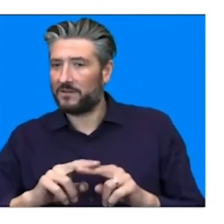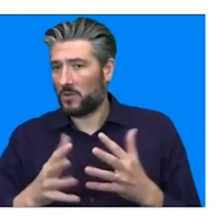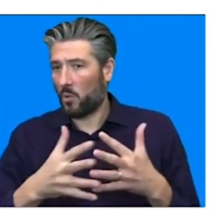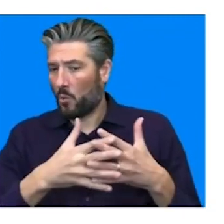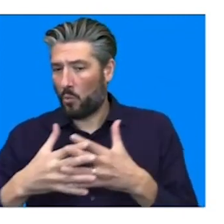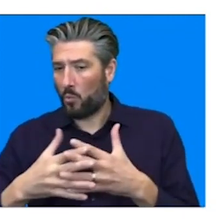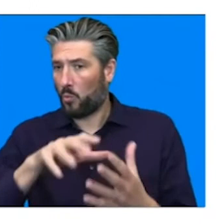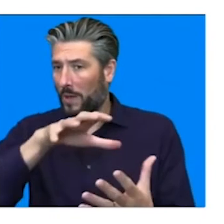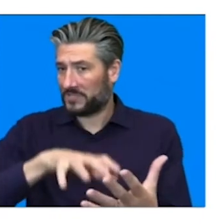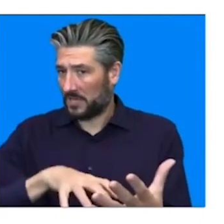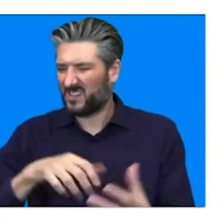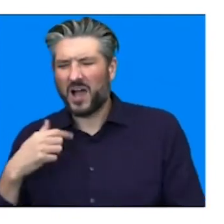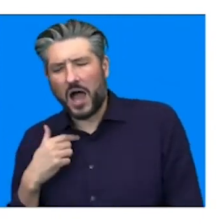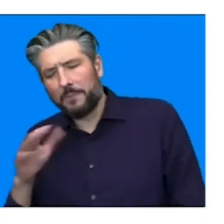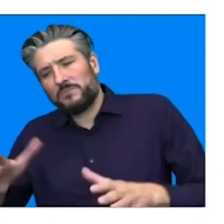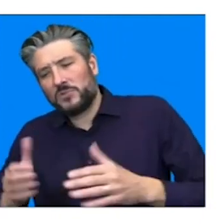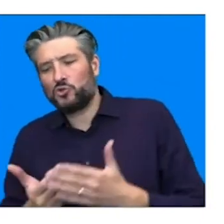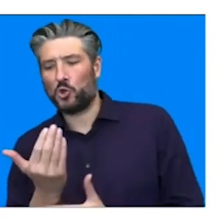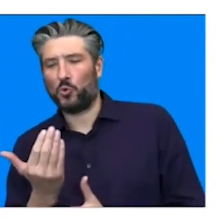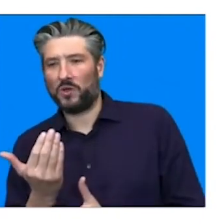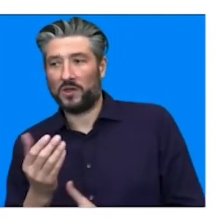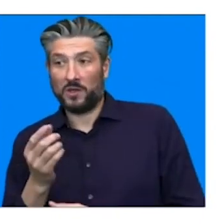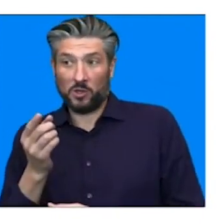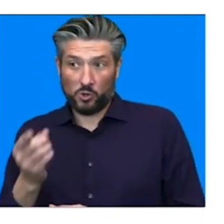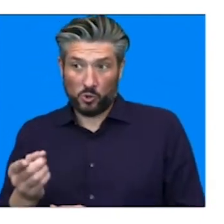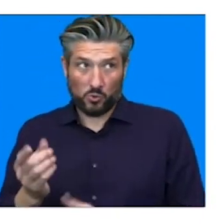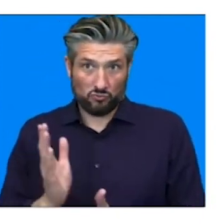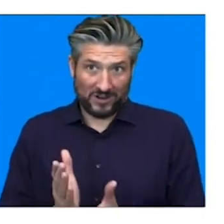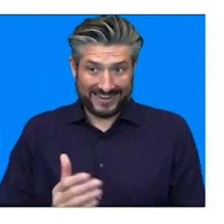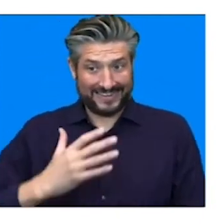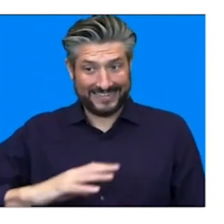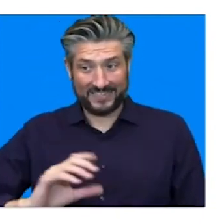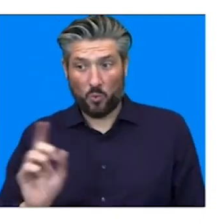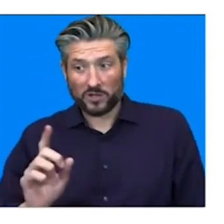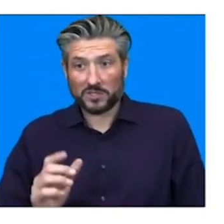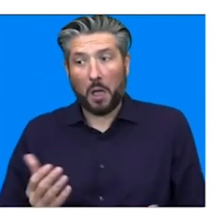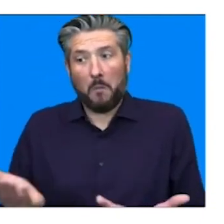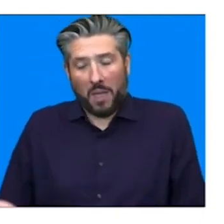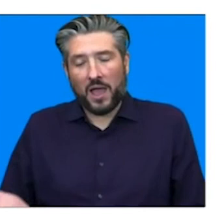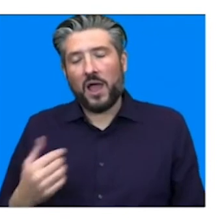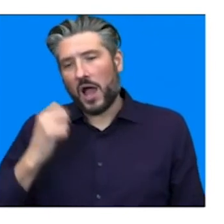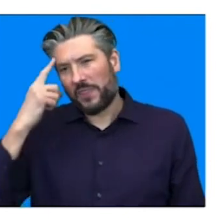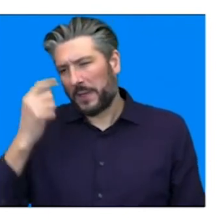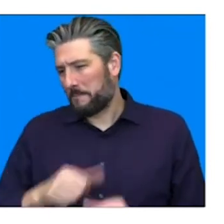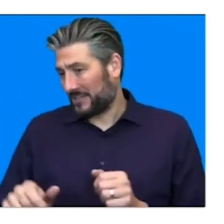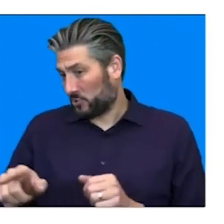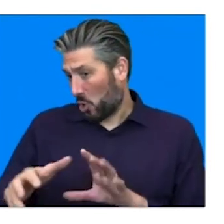still learning about what you might actually need, and that's why my main suggestion for your next step is to contact me,